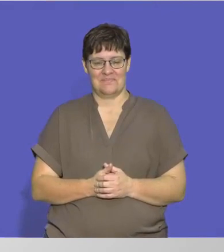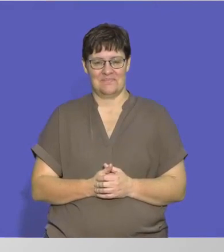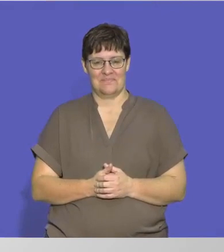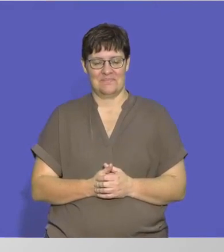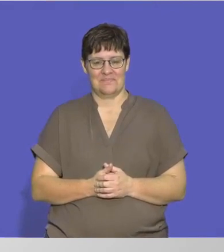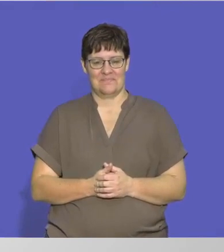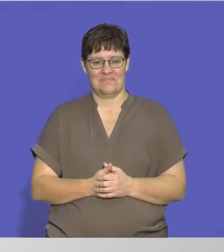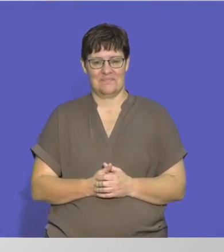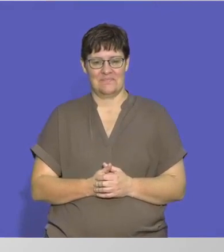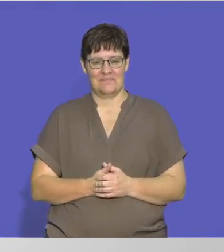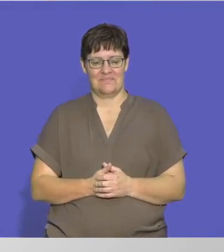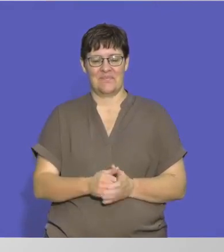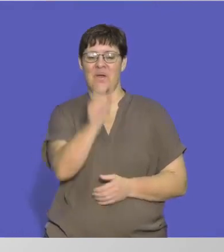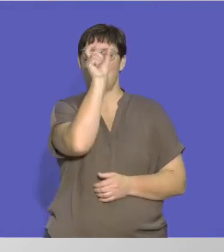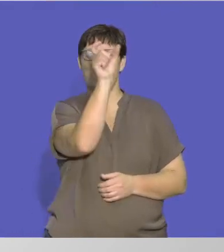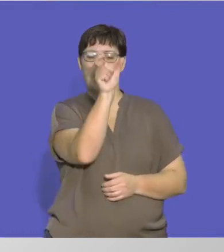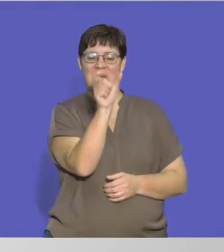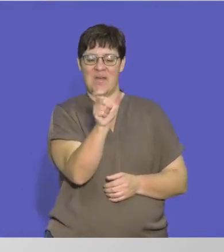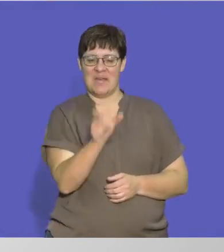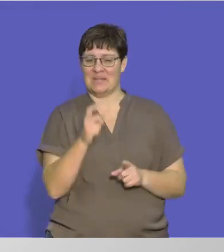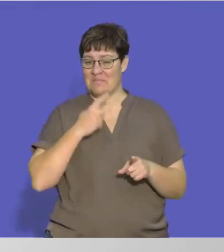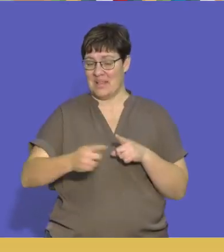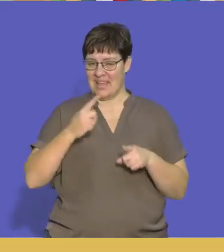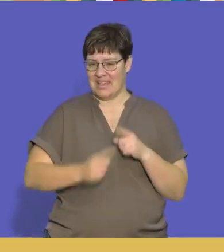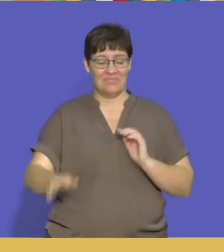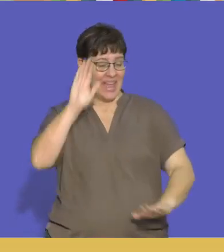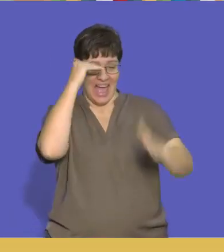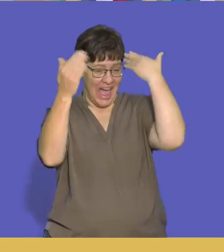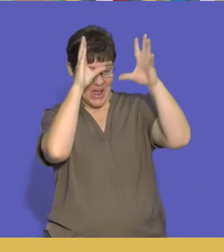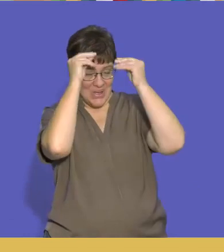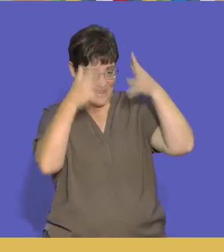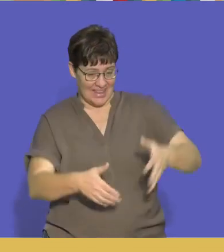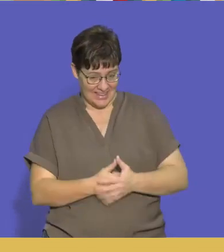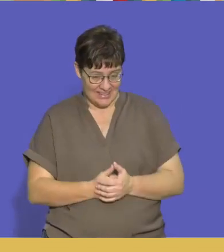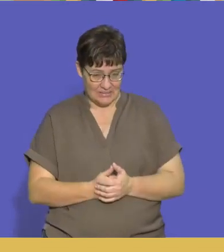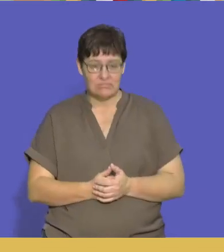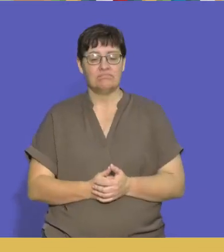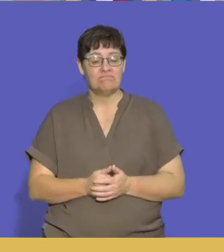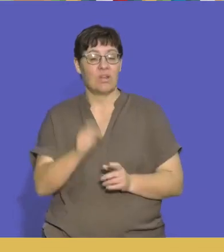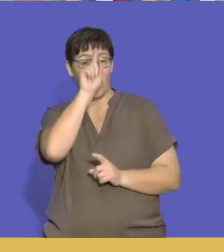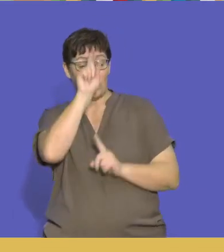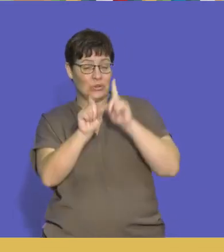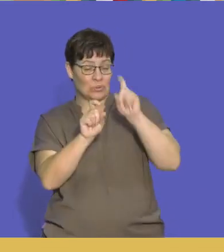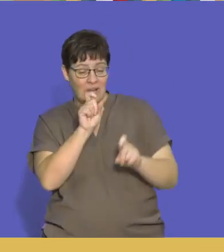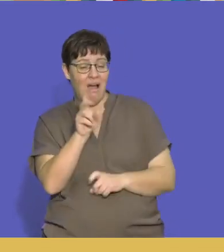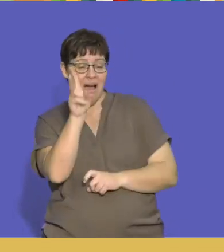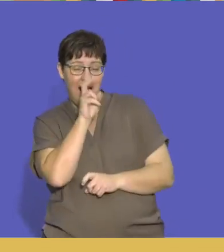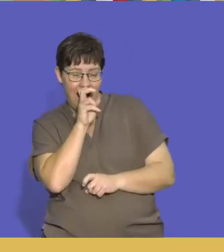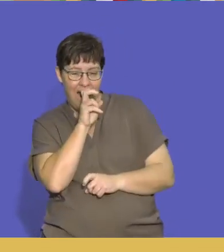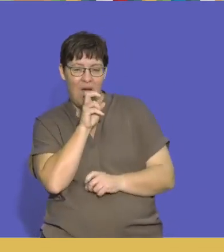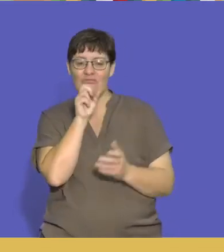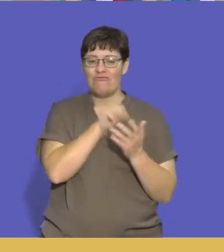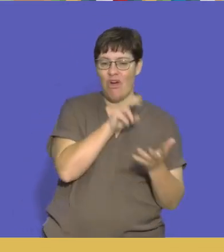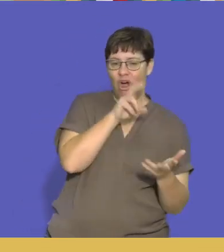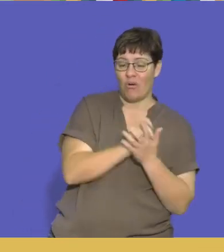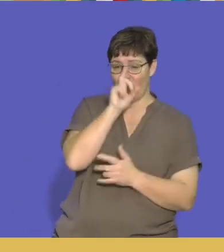Wordplay. Hello, learners. Listen to the questions about the crow and the